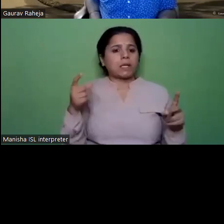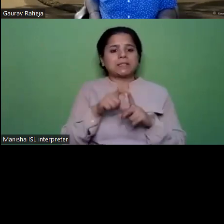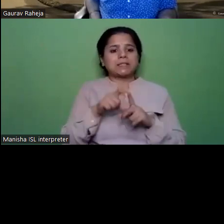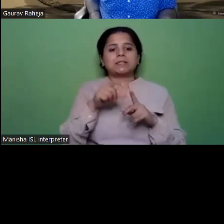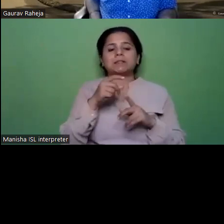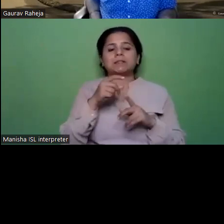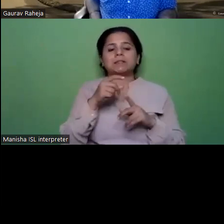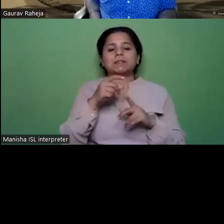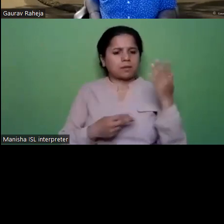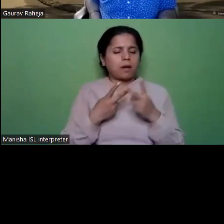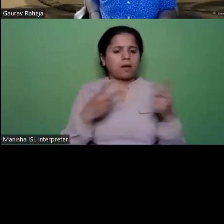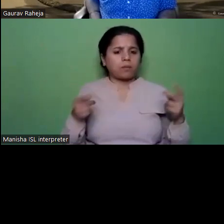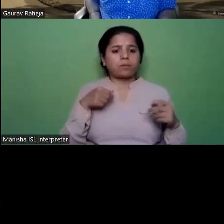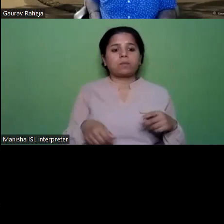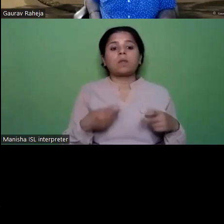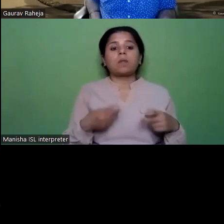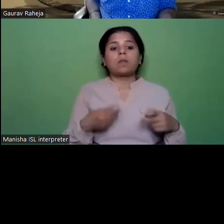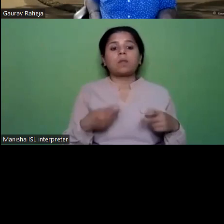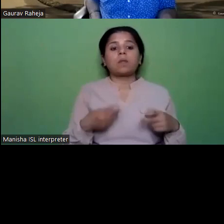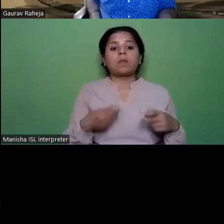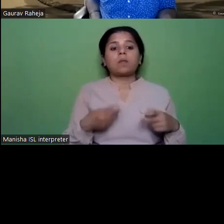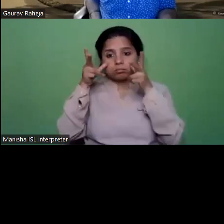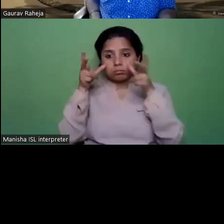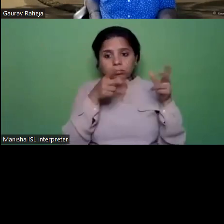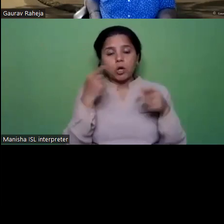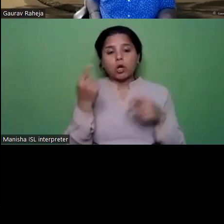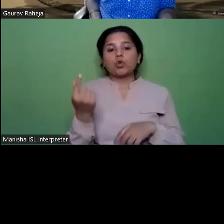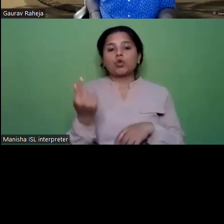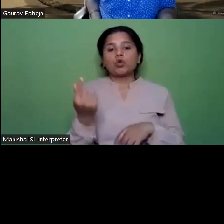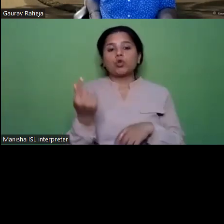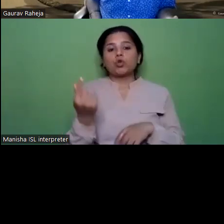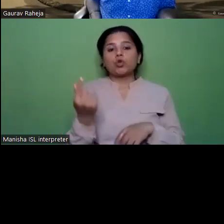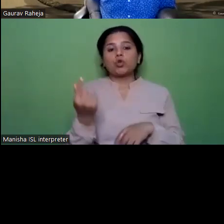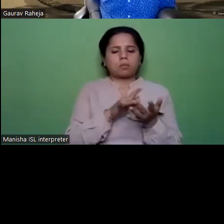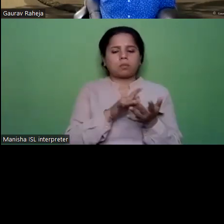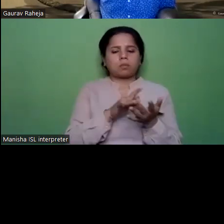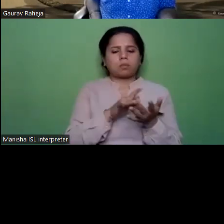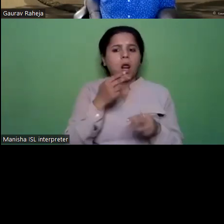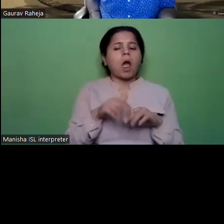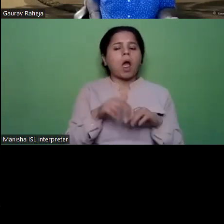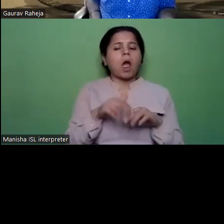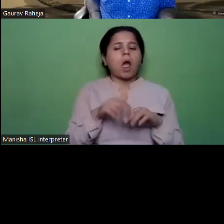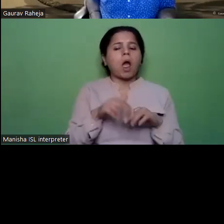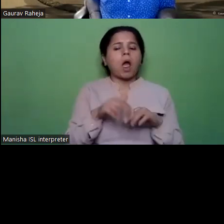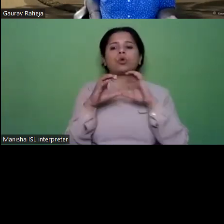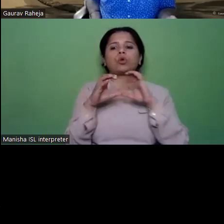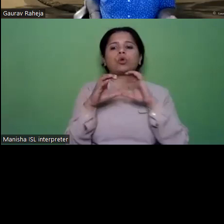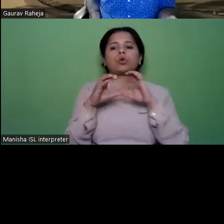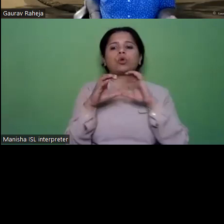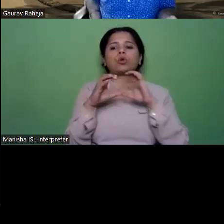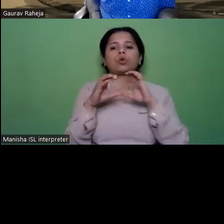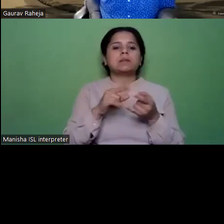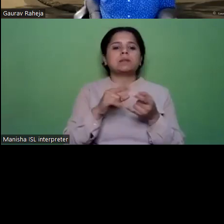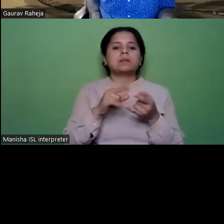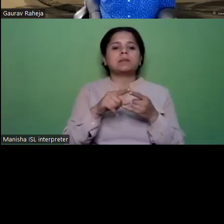happened. Perceptible information, which is about the user senses. So how do you communicate in sensory